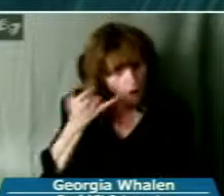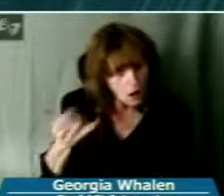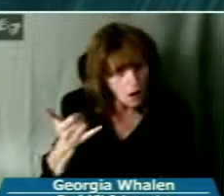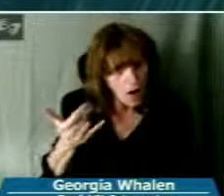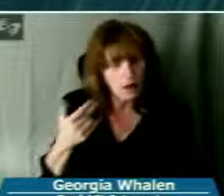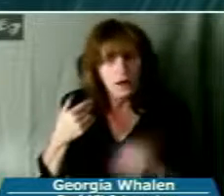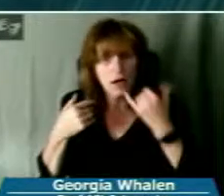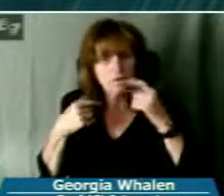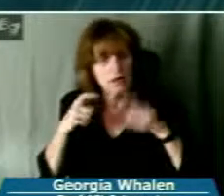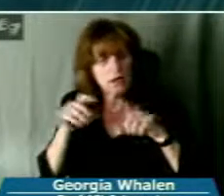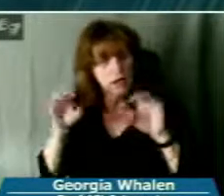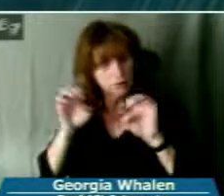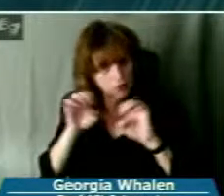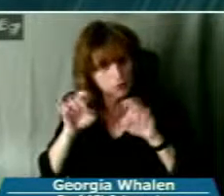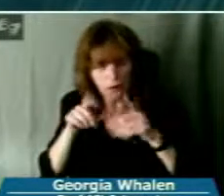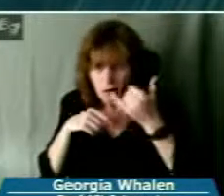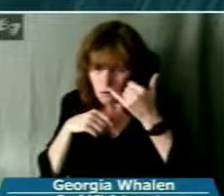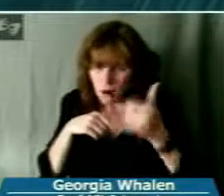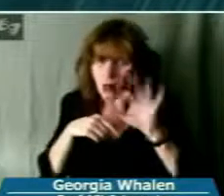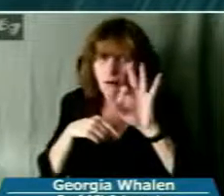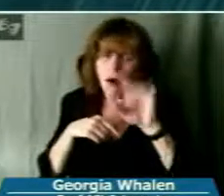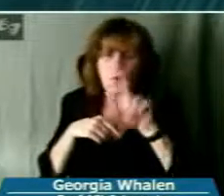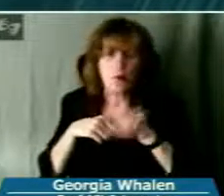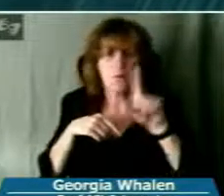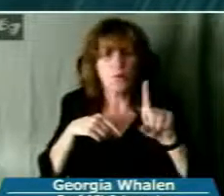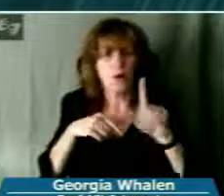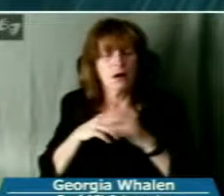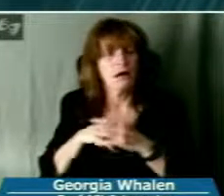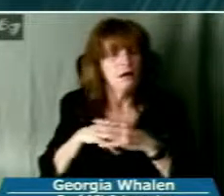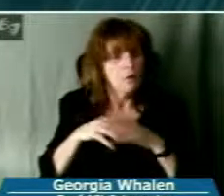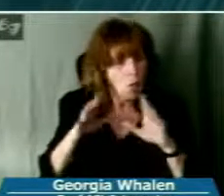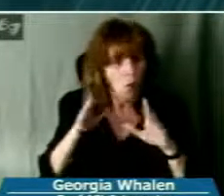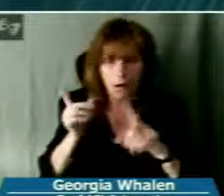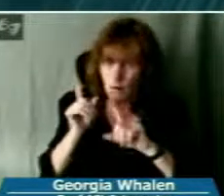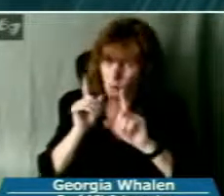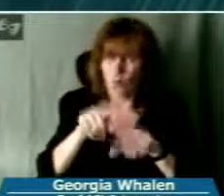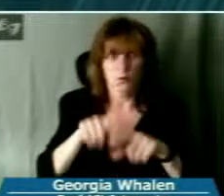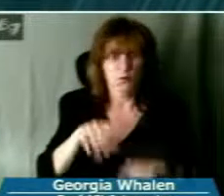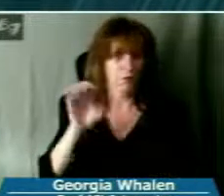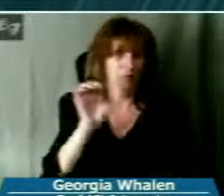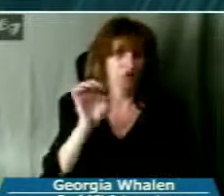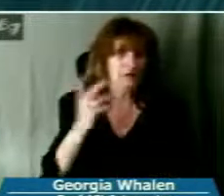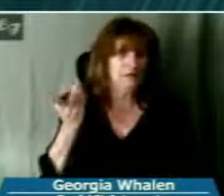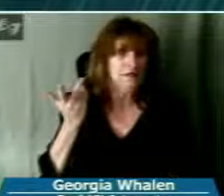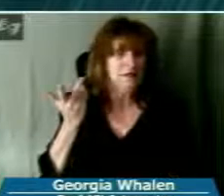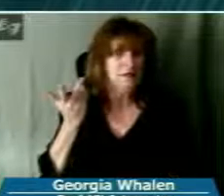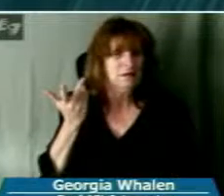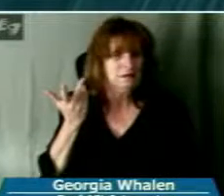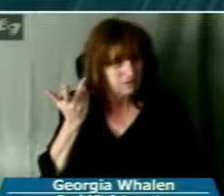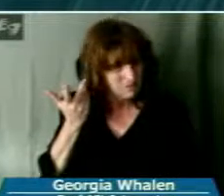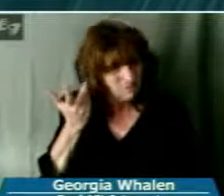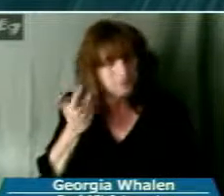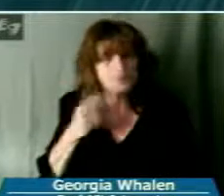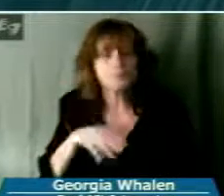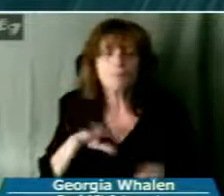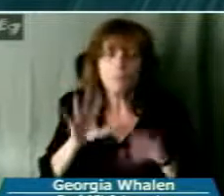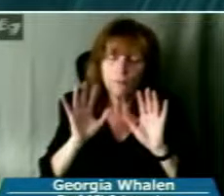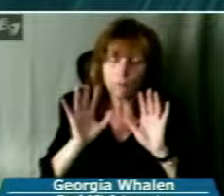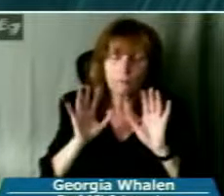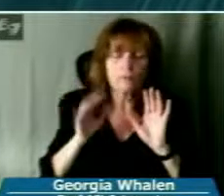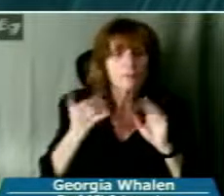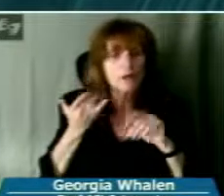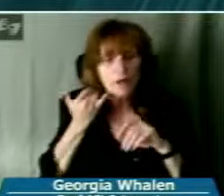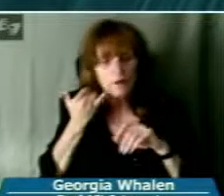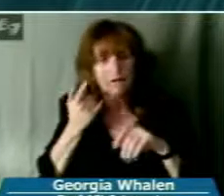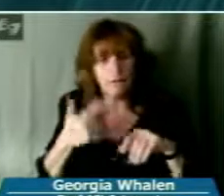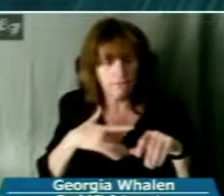ambulance. If you need healthcare at emergency, get to emergency. Beyond that, if you're not feeling well and you had COVID, we're still asking